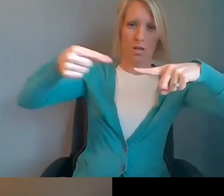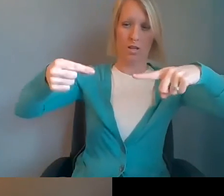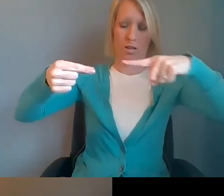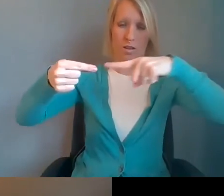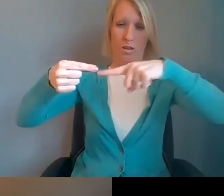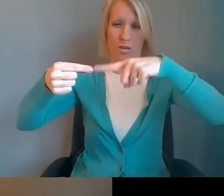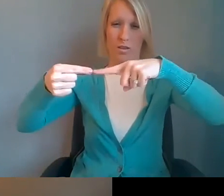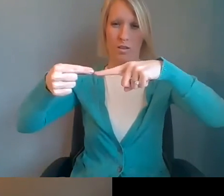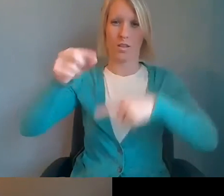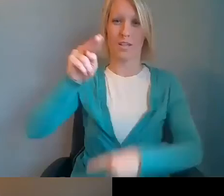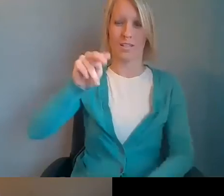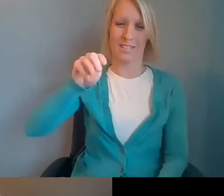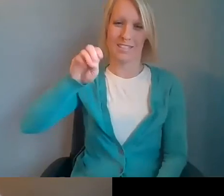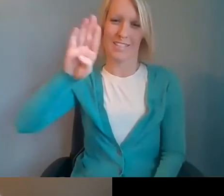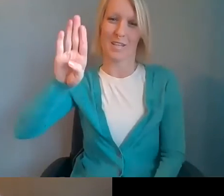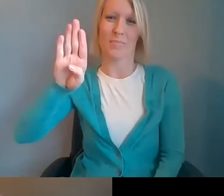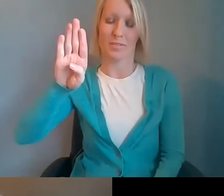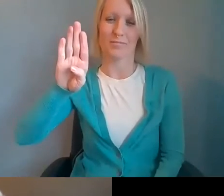That's 14 minutes.